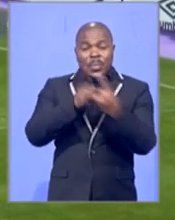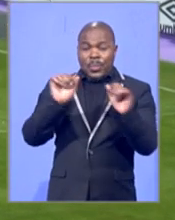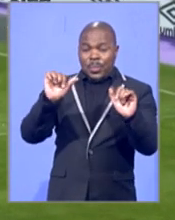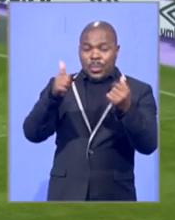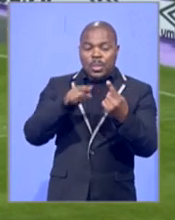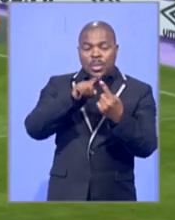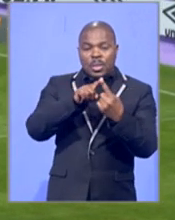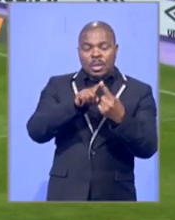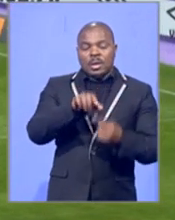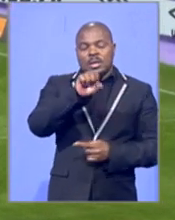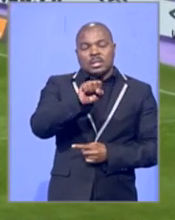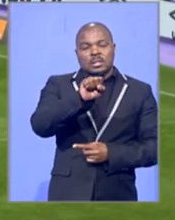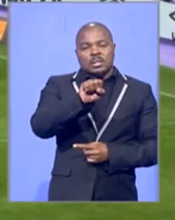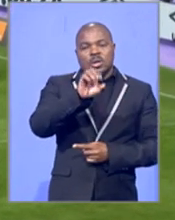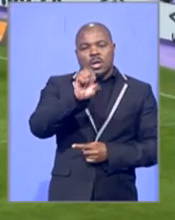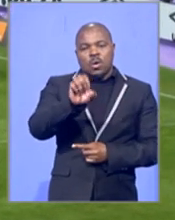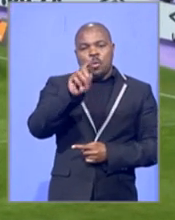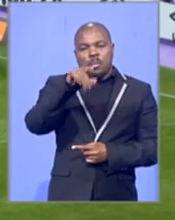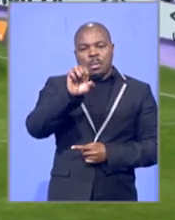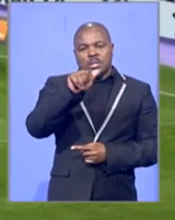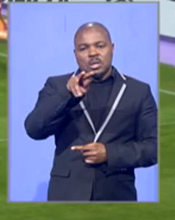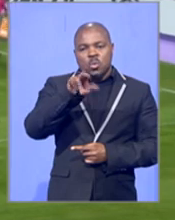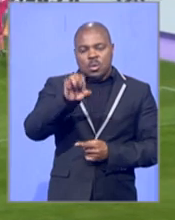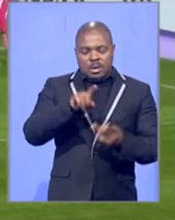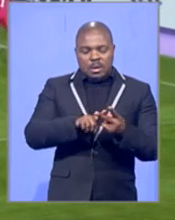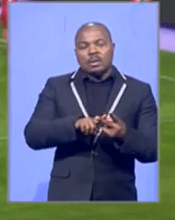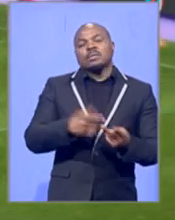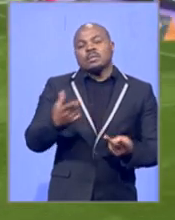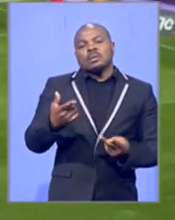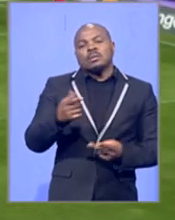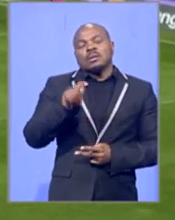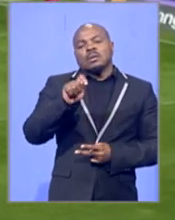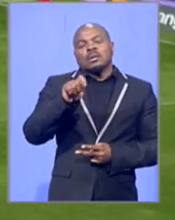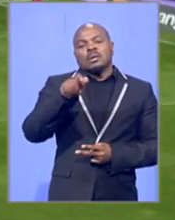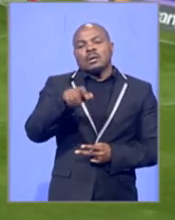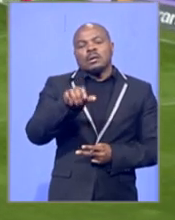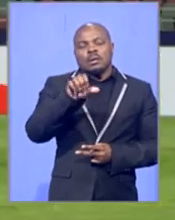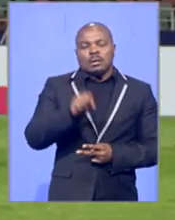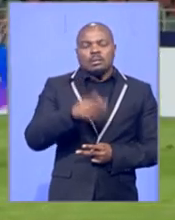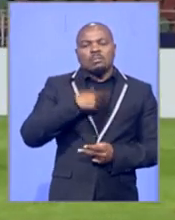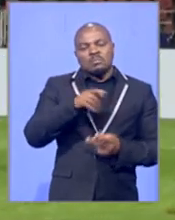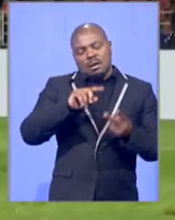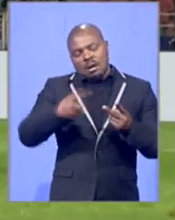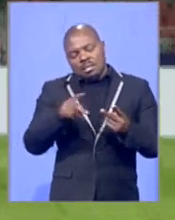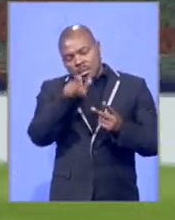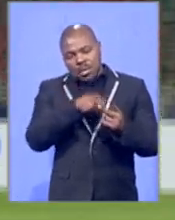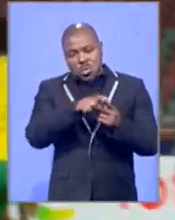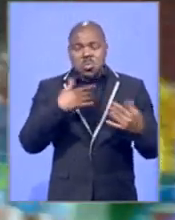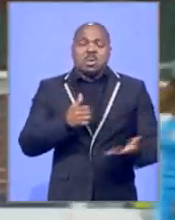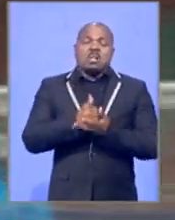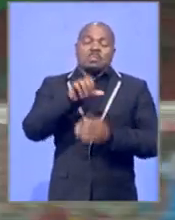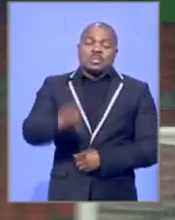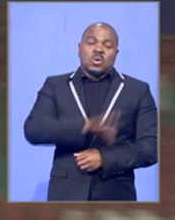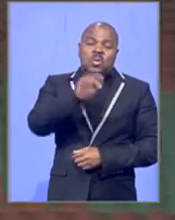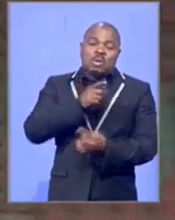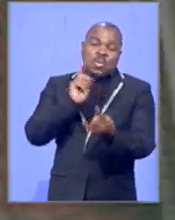diphatsa Jimaine Seopa sengwe le Thembi Kgatlhana ba nnile le dineeletsano tse di kgontshitseng Aforika Borwa go nna le diphenyo di le tharo ka